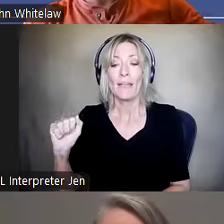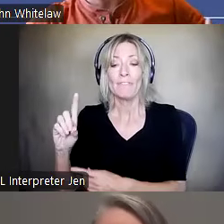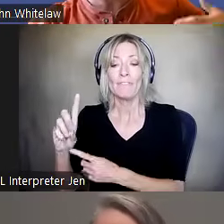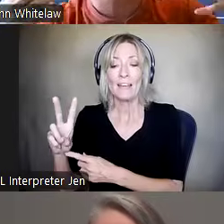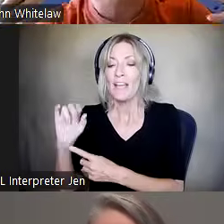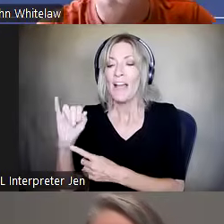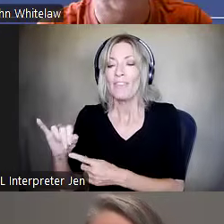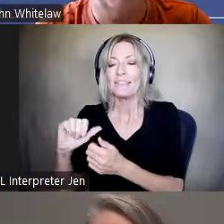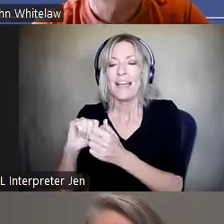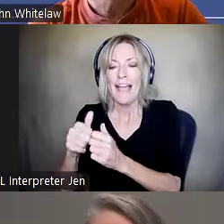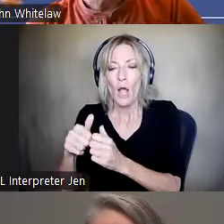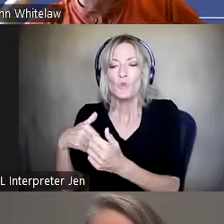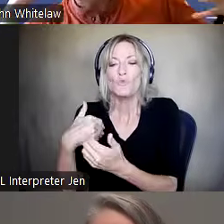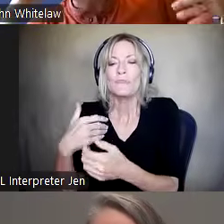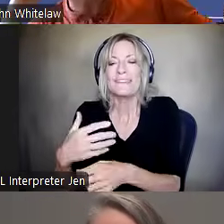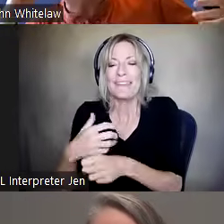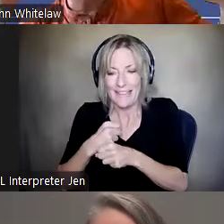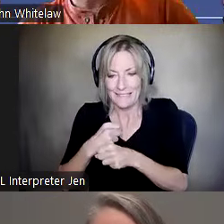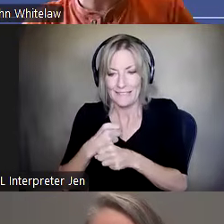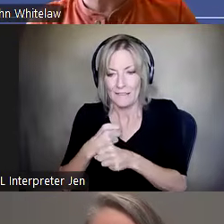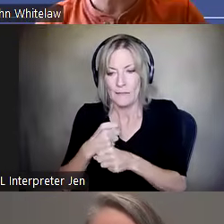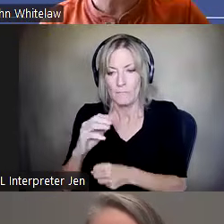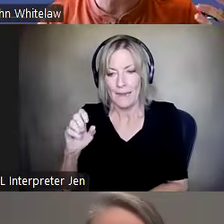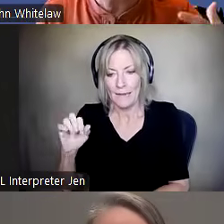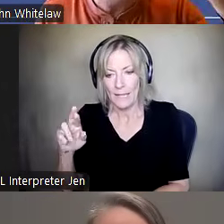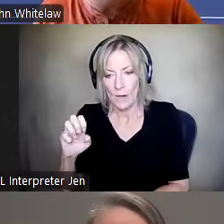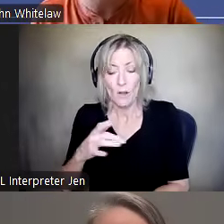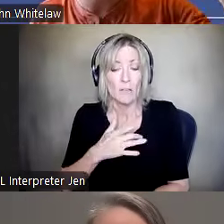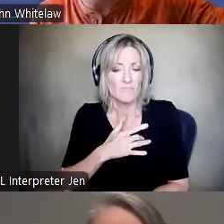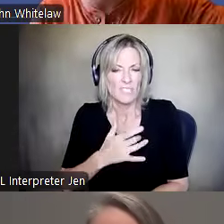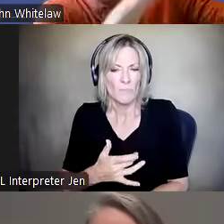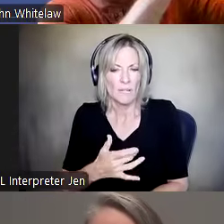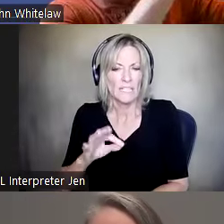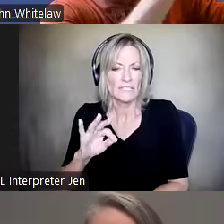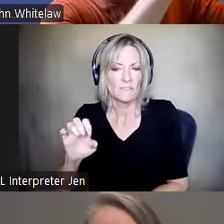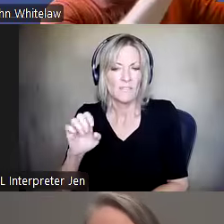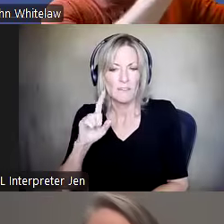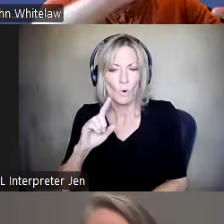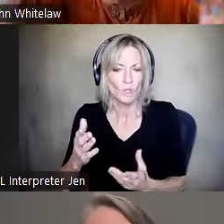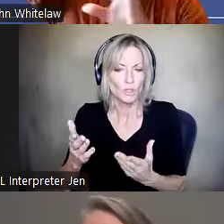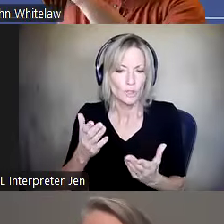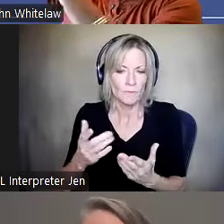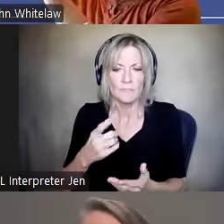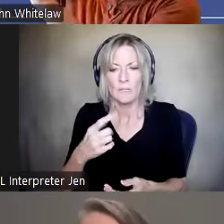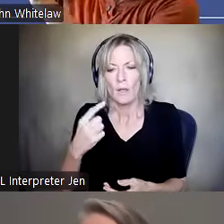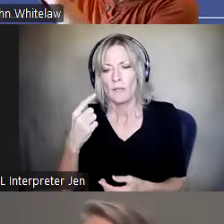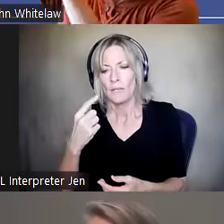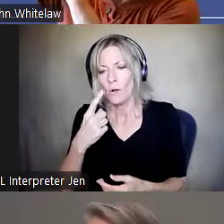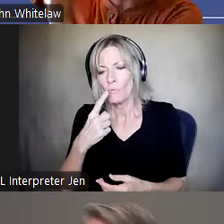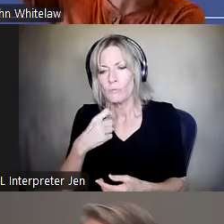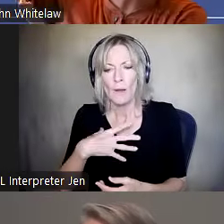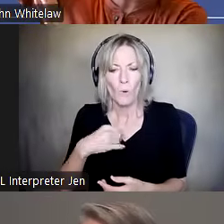a delivery service. Traditionally Medicare is fee for service with that red, white, and blue card.